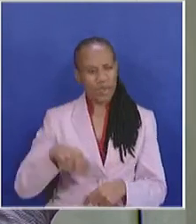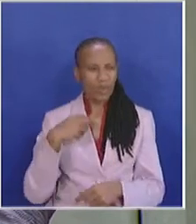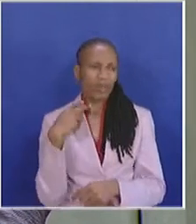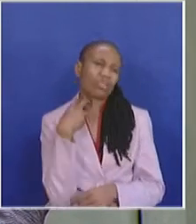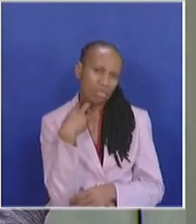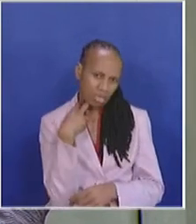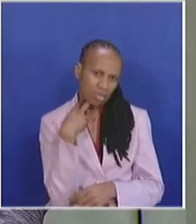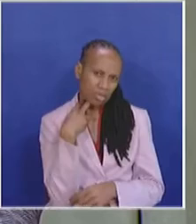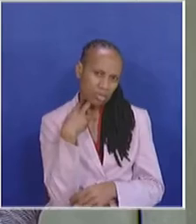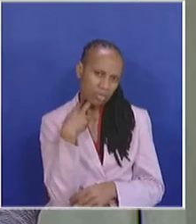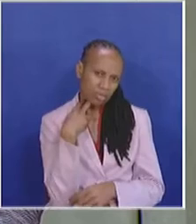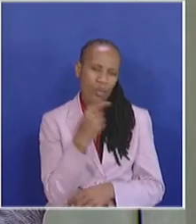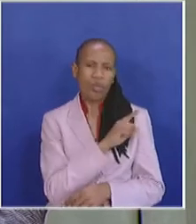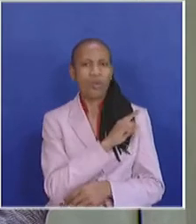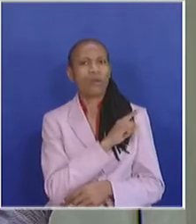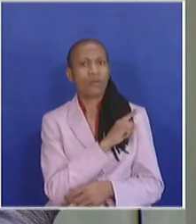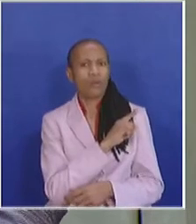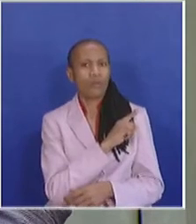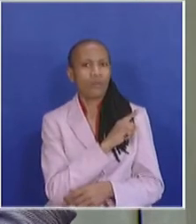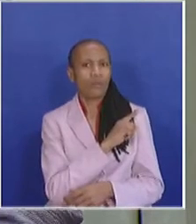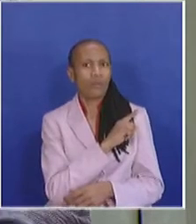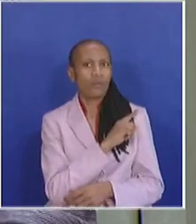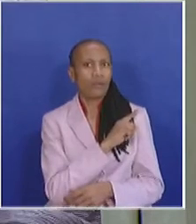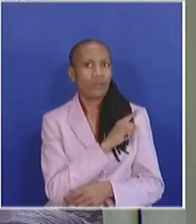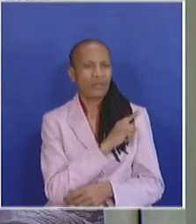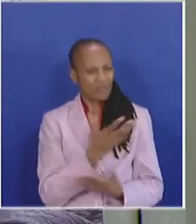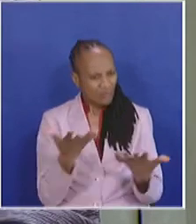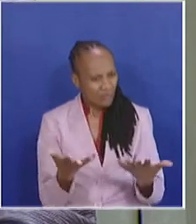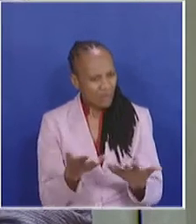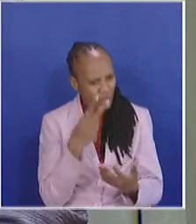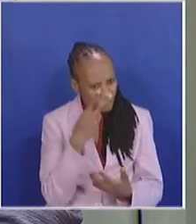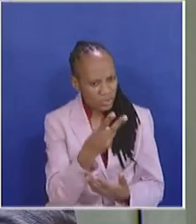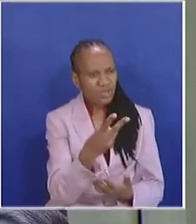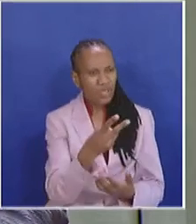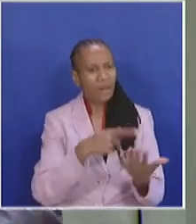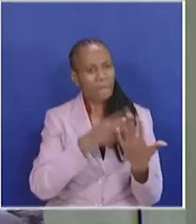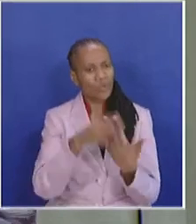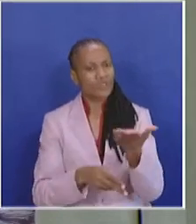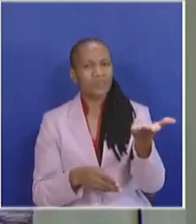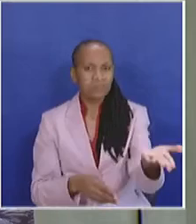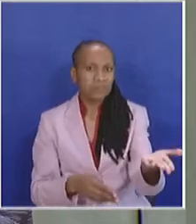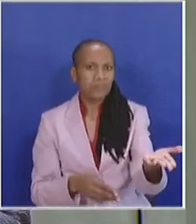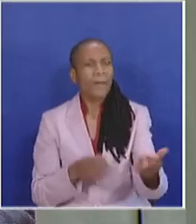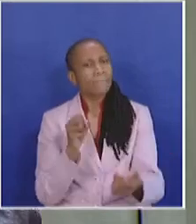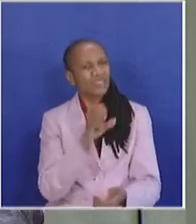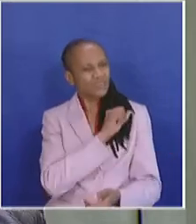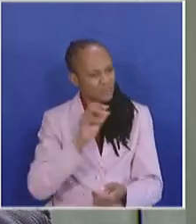team because we found that even the officials themselves are not aware of how much is used or how much they